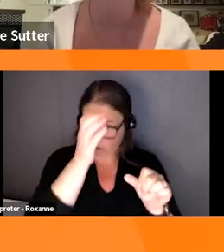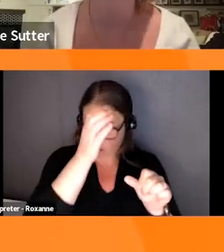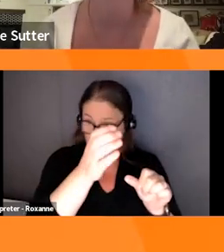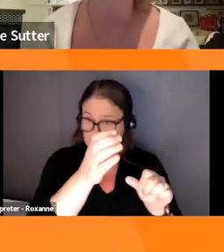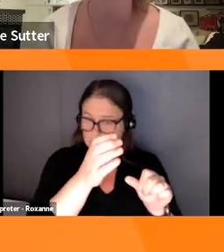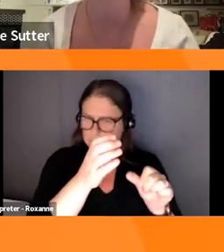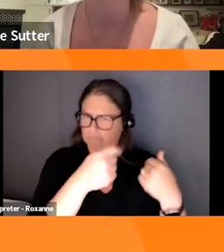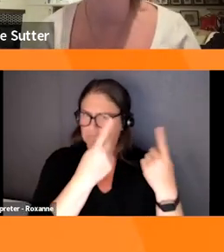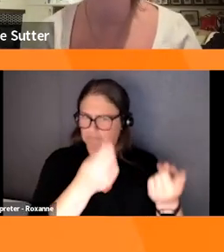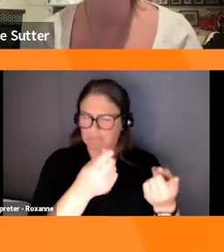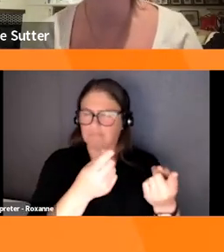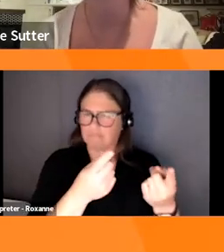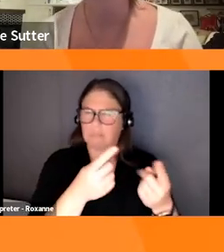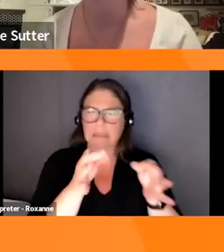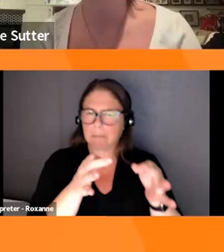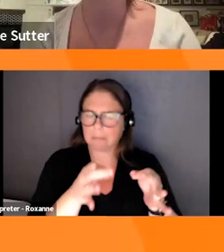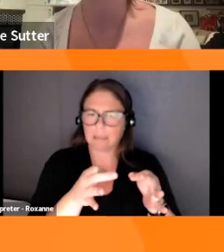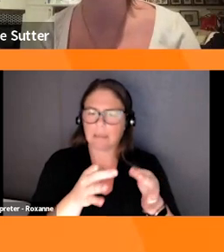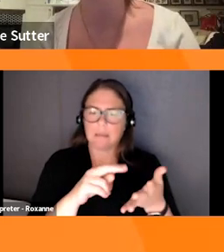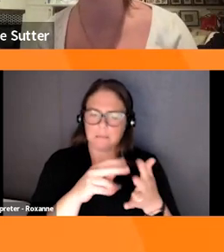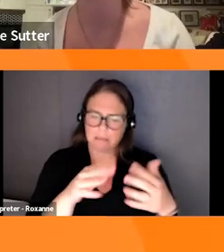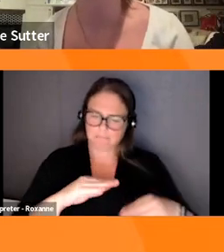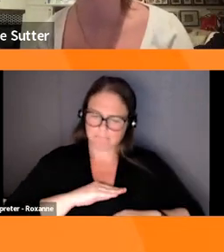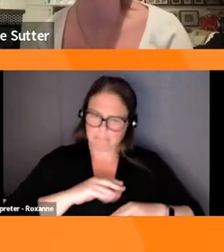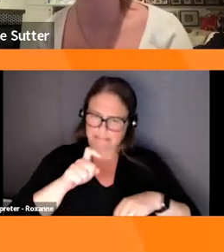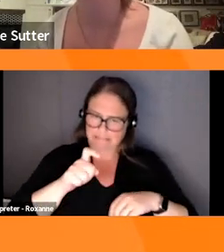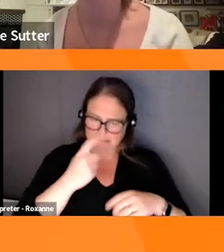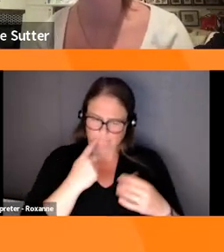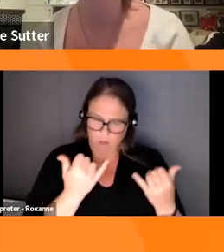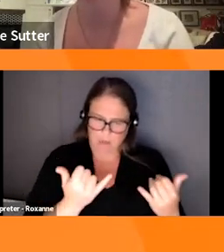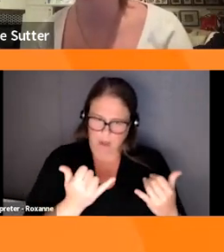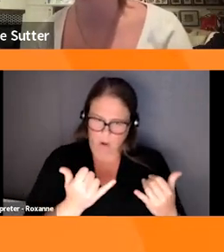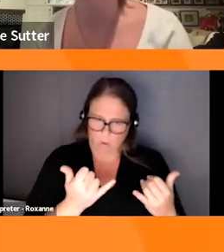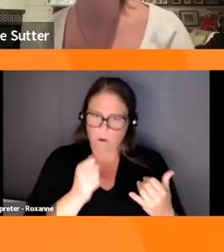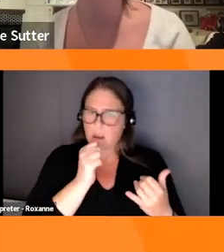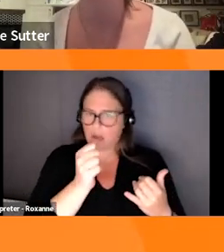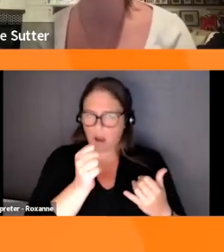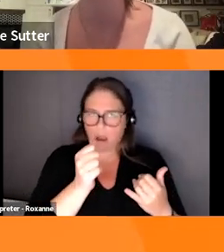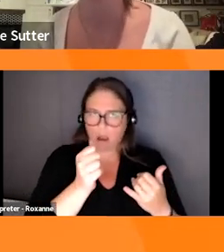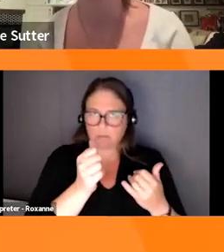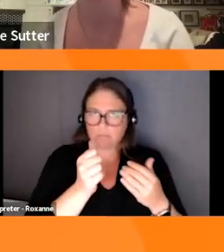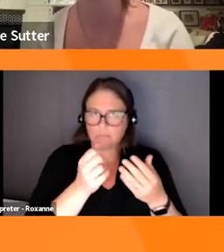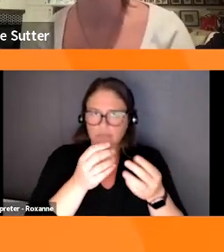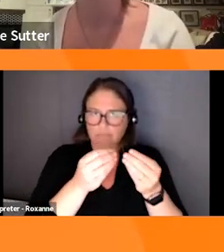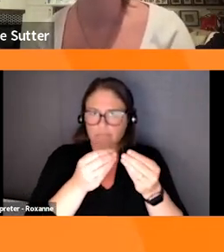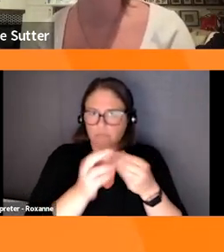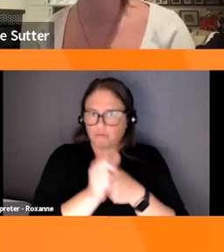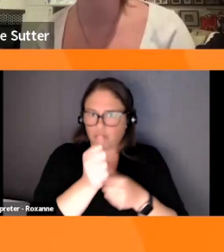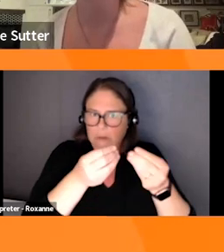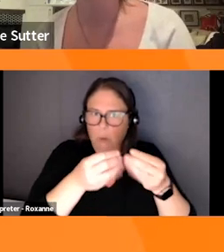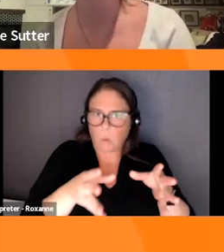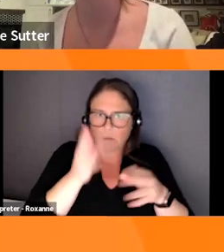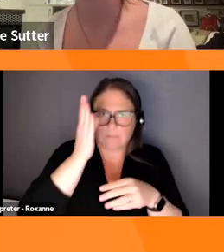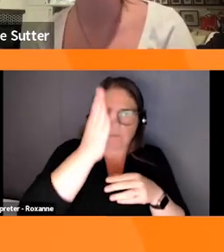defined as meeting the needs of the present without compromising the ability of future generations to meet their own needs. It